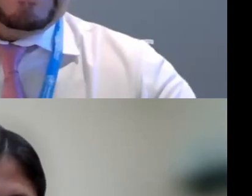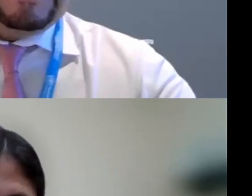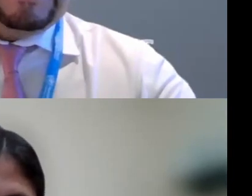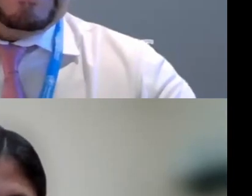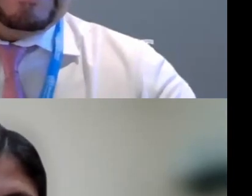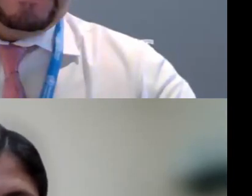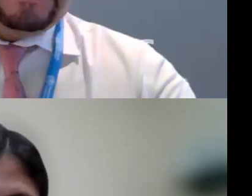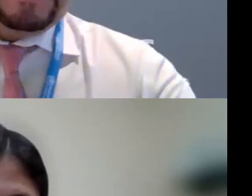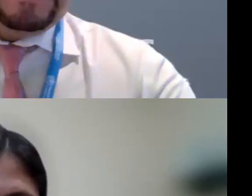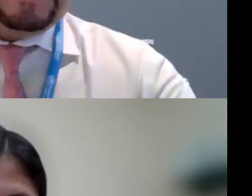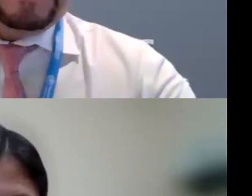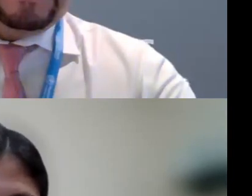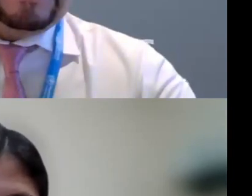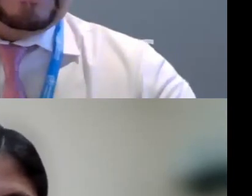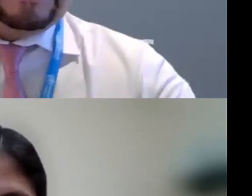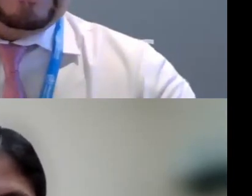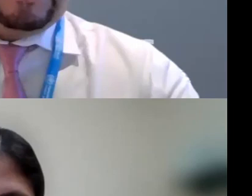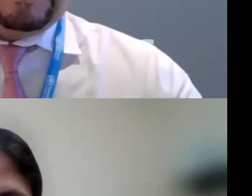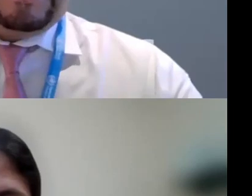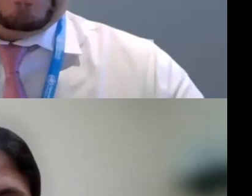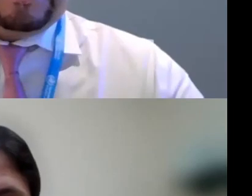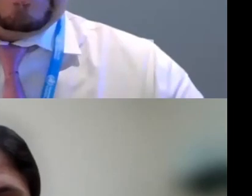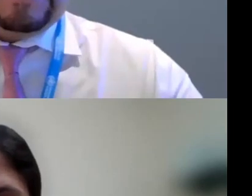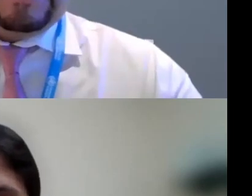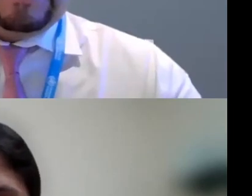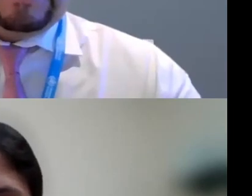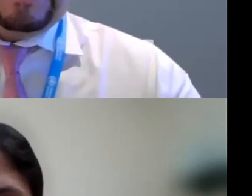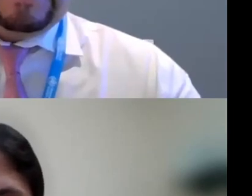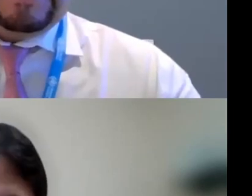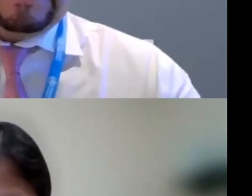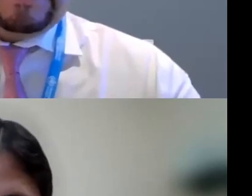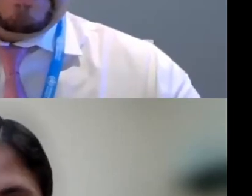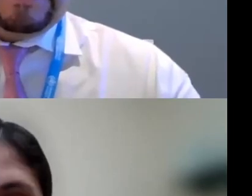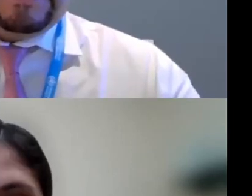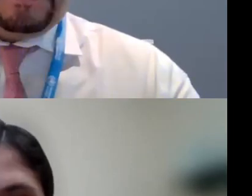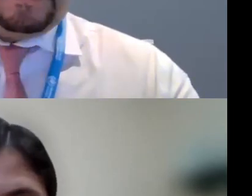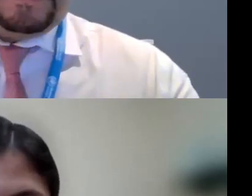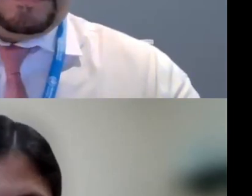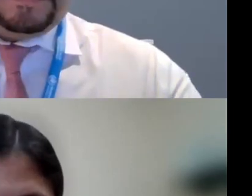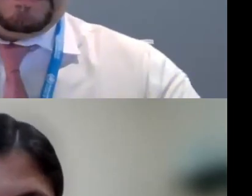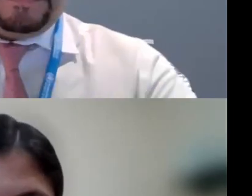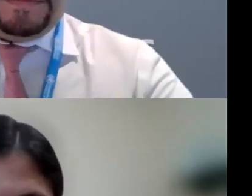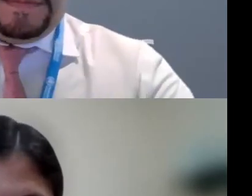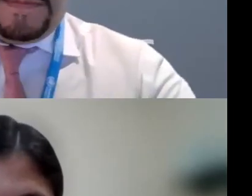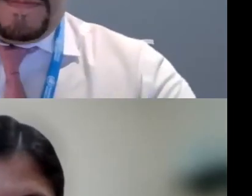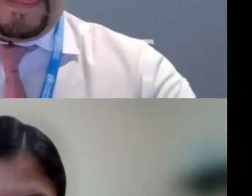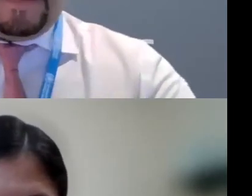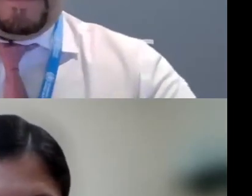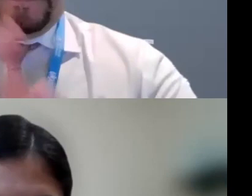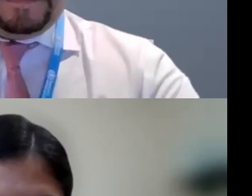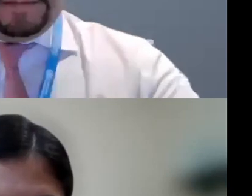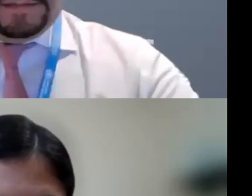with disabilities because we know our situations. We are the ones who are living the